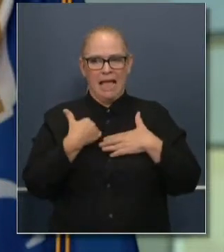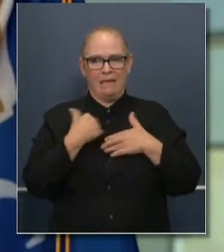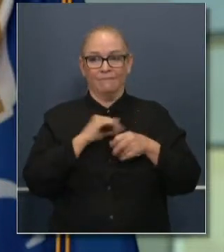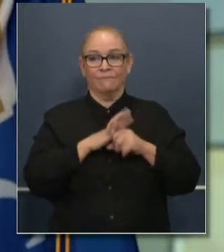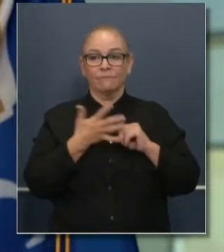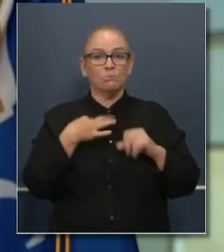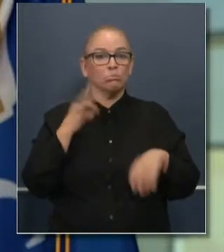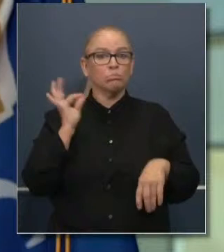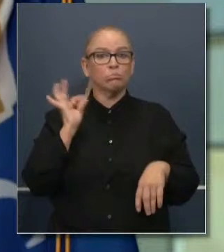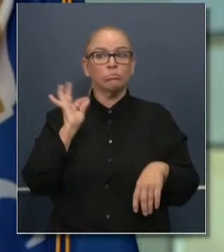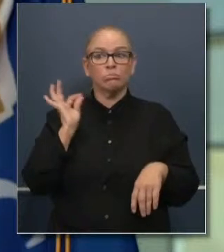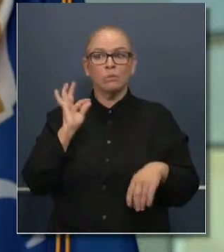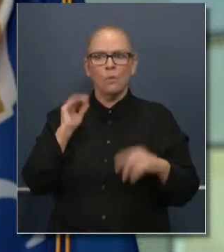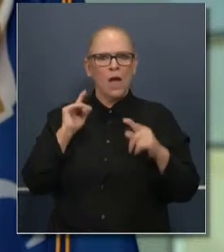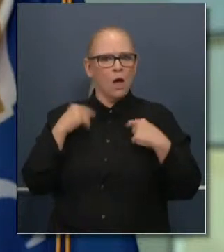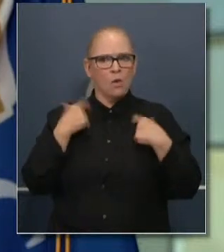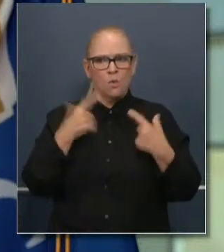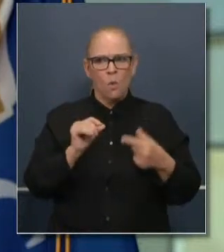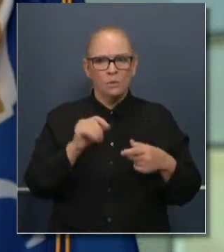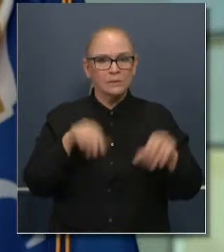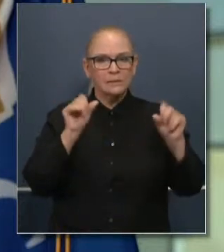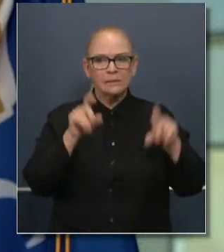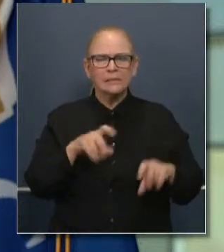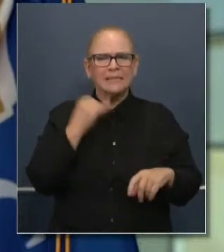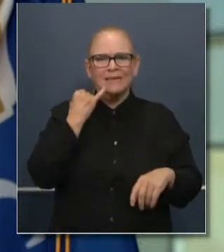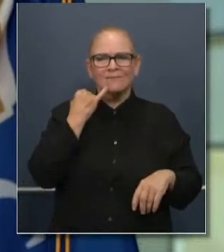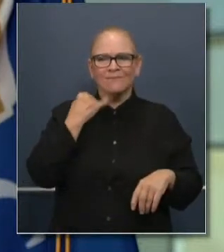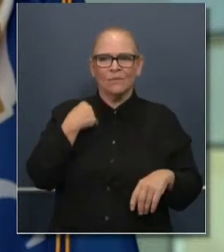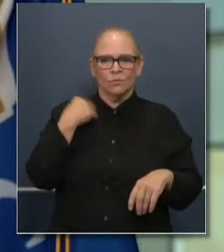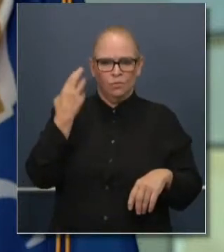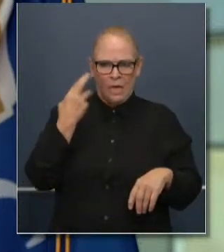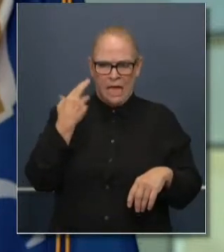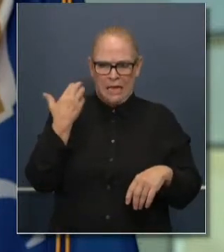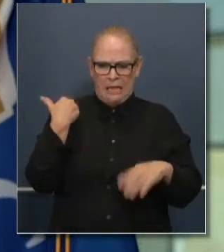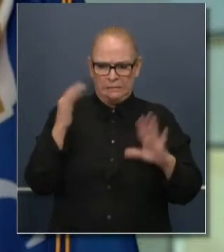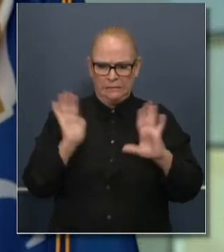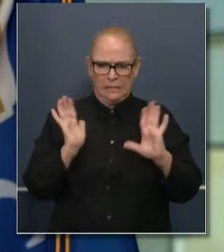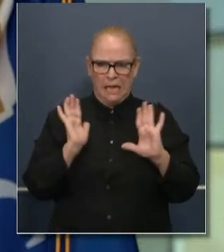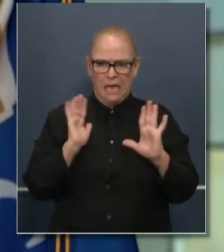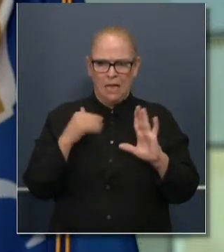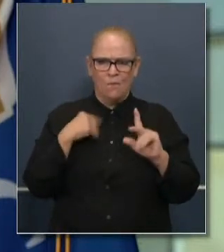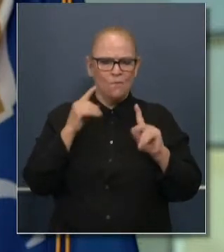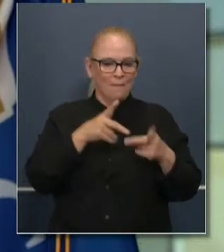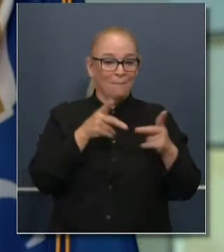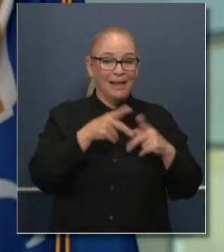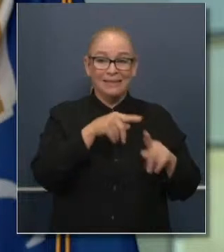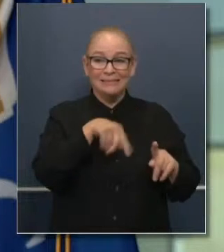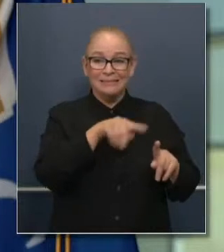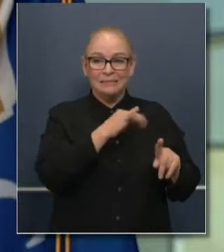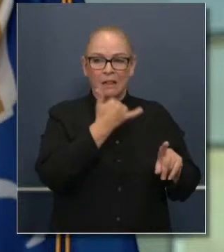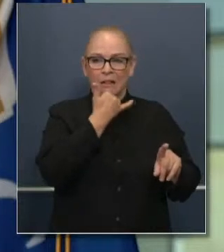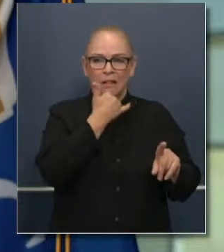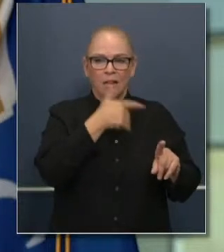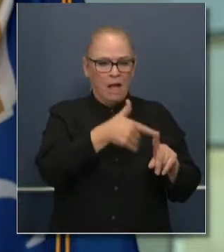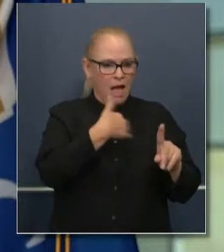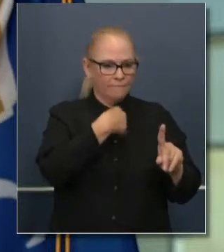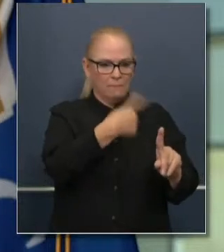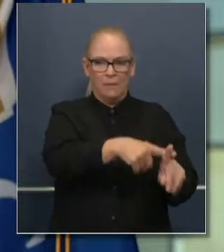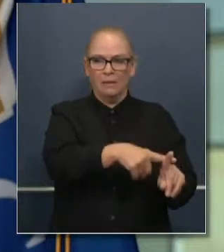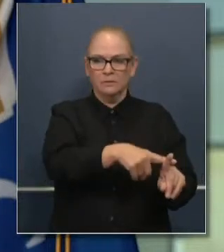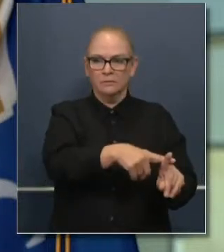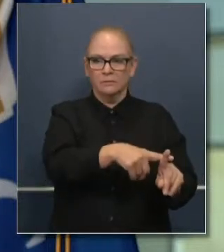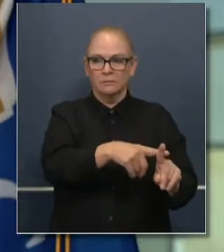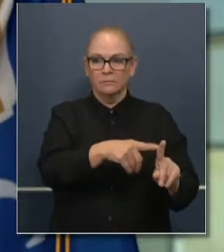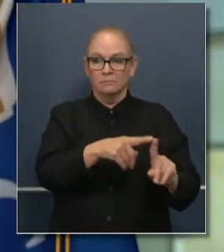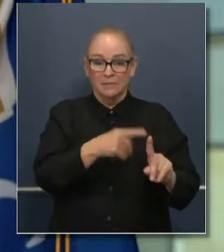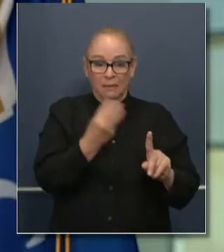or if you find yourself, you may have been exposed on Sunday because there were people that were around you, would Monday's test show that you're